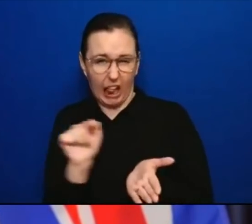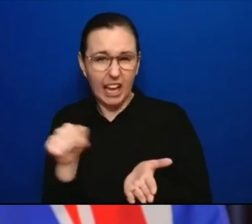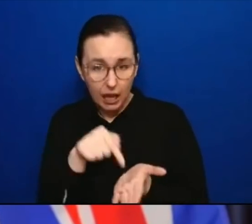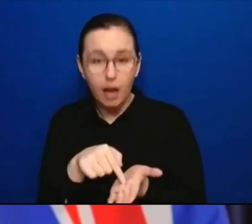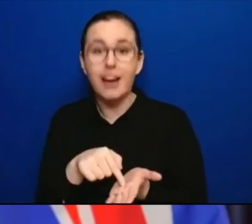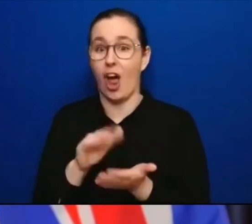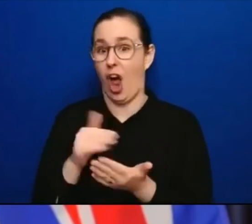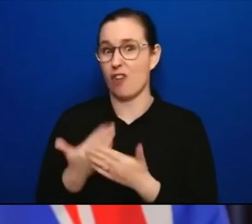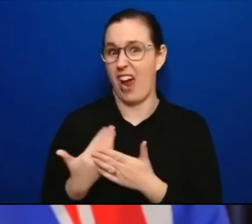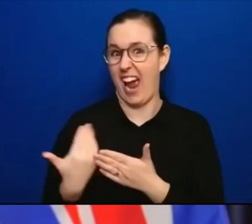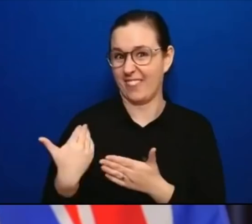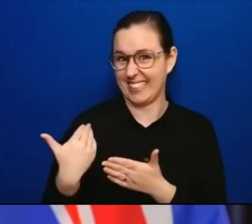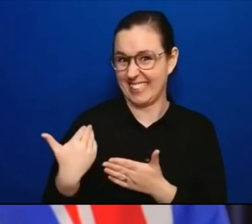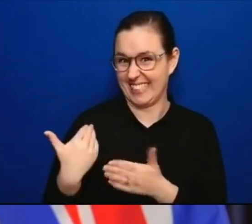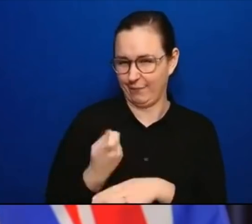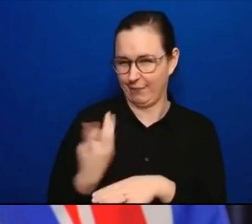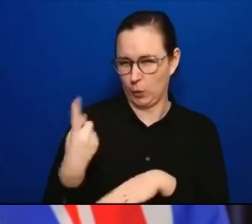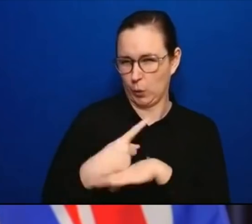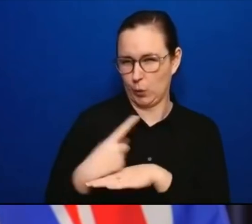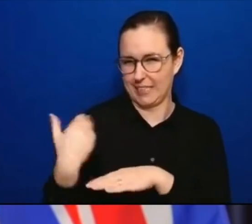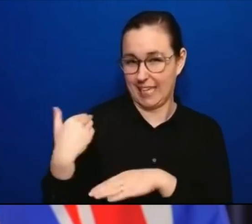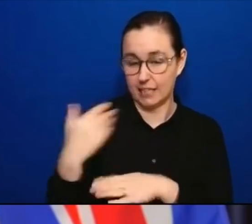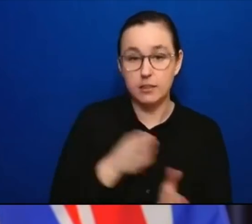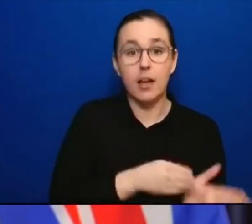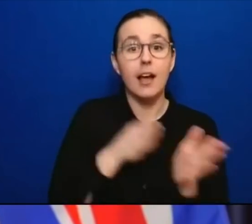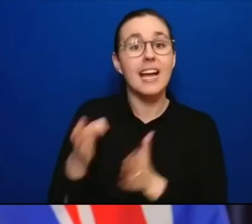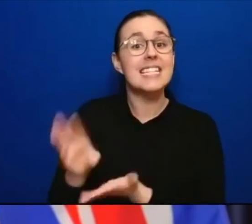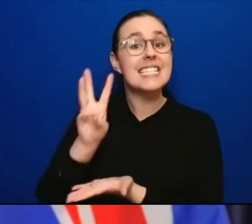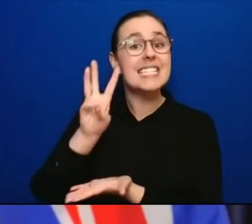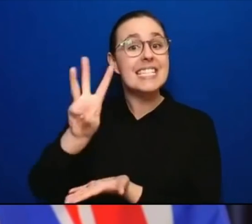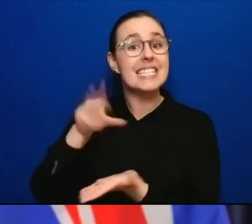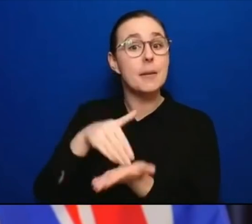2,070,000 that arrived in the last couple of days.